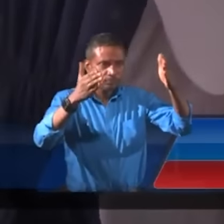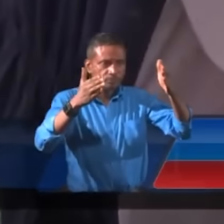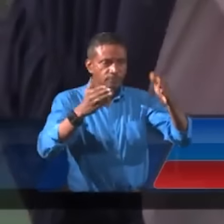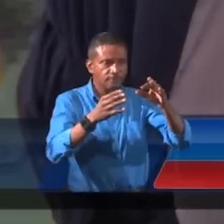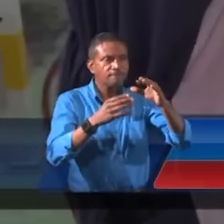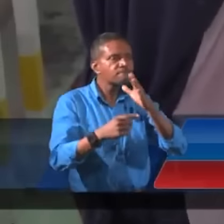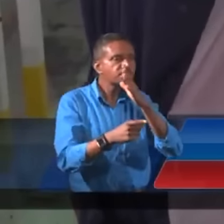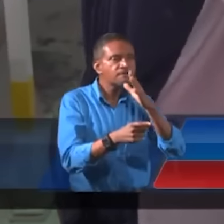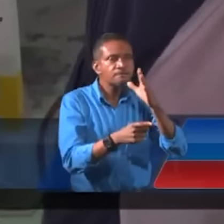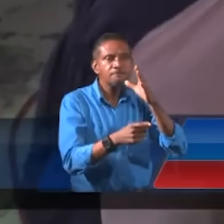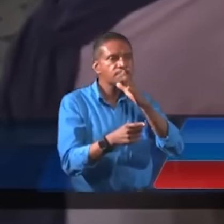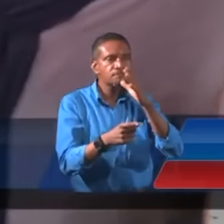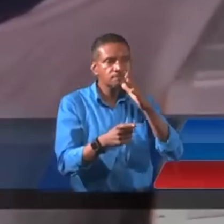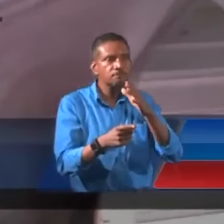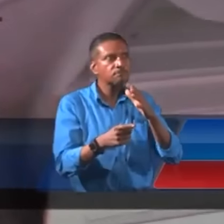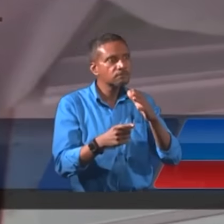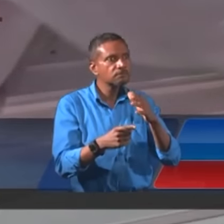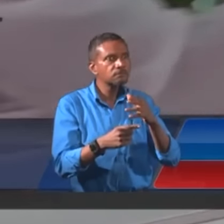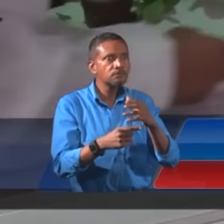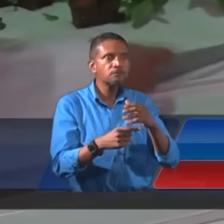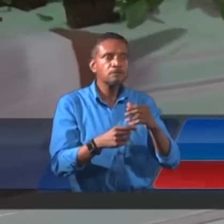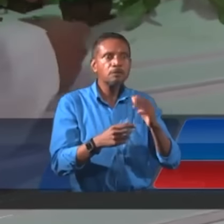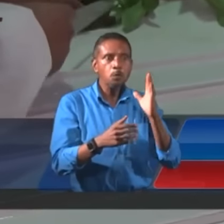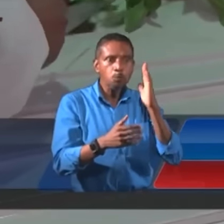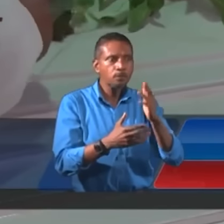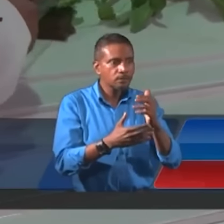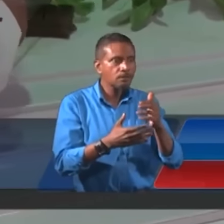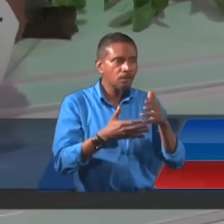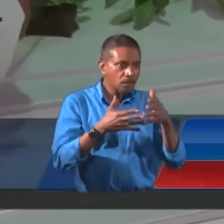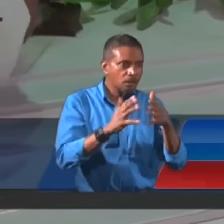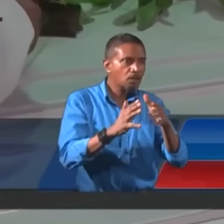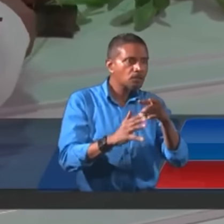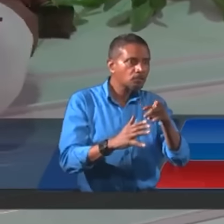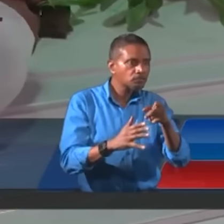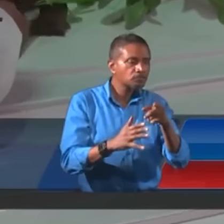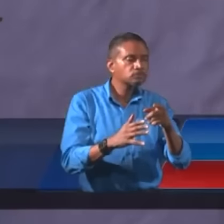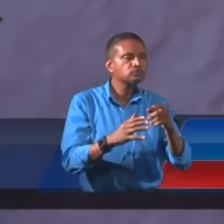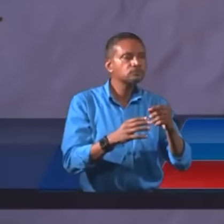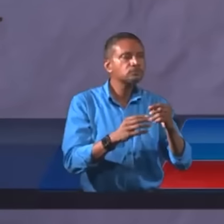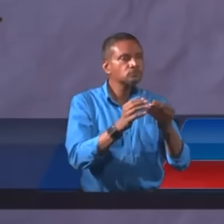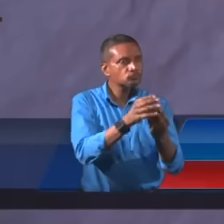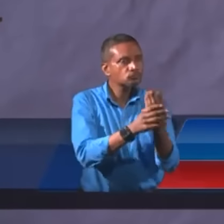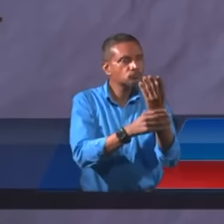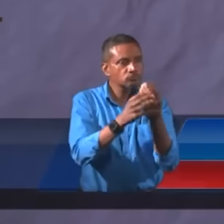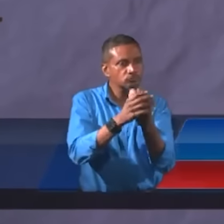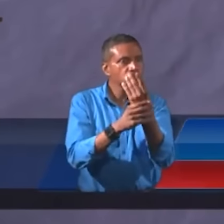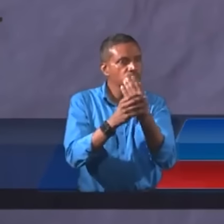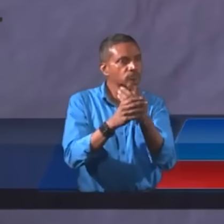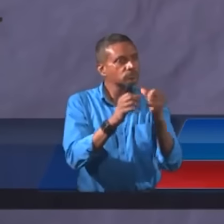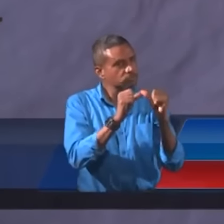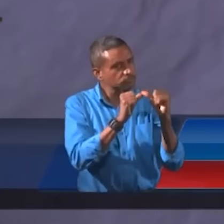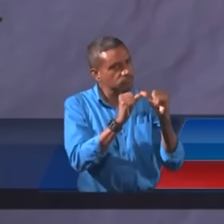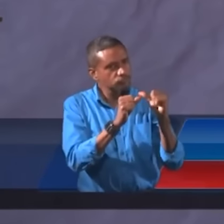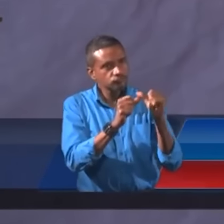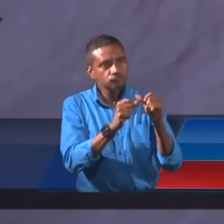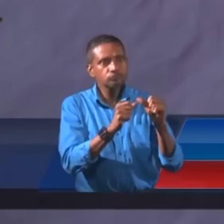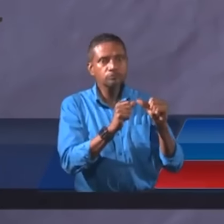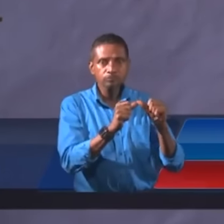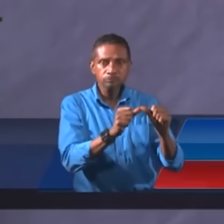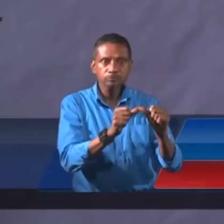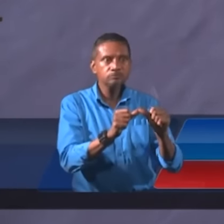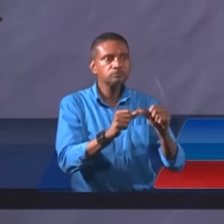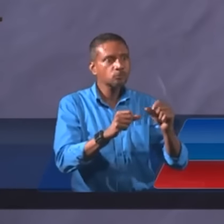produce year-round, regardless of climate or geographical constraints. Managing Director of IFAM TT,